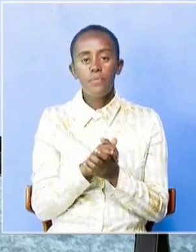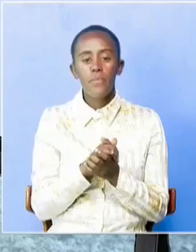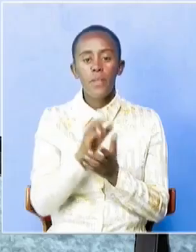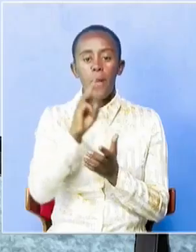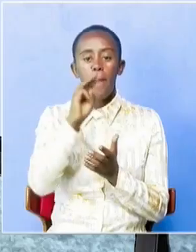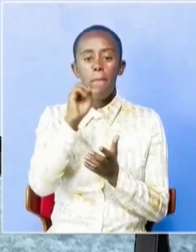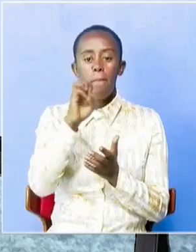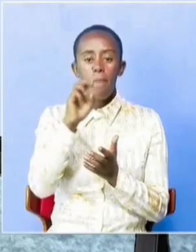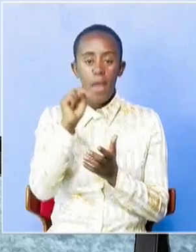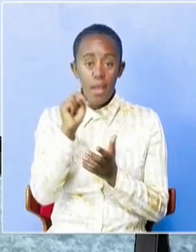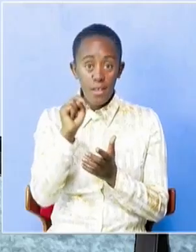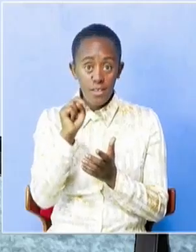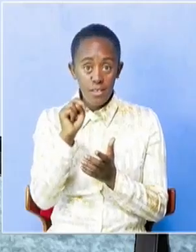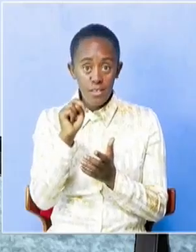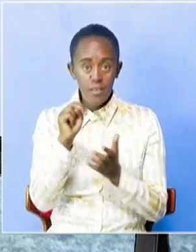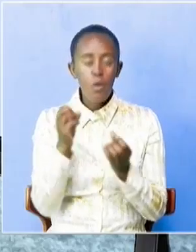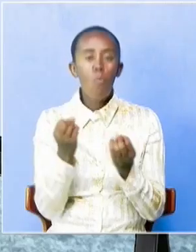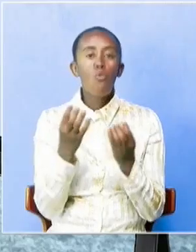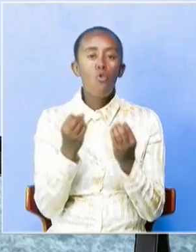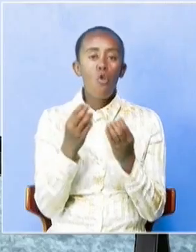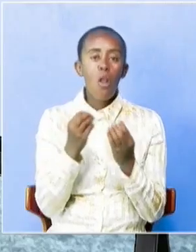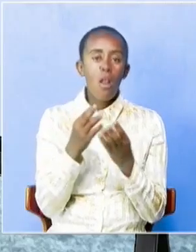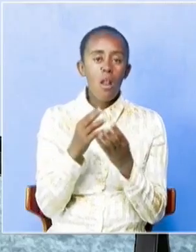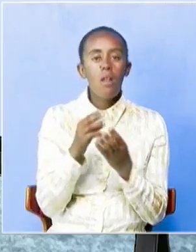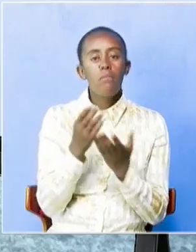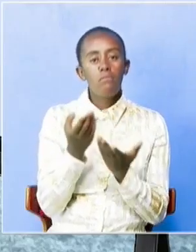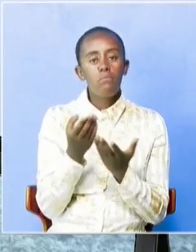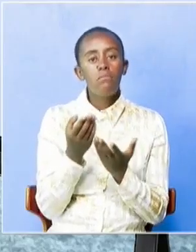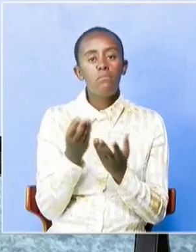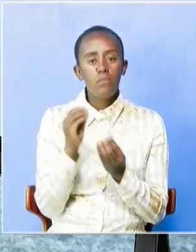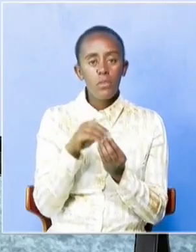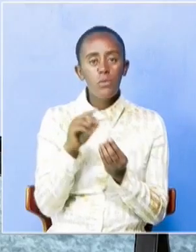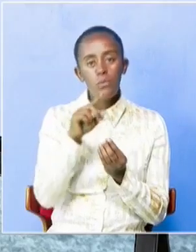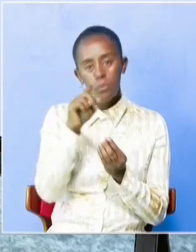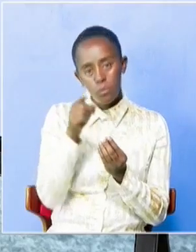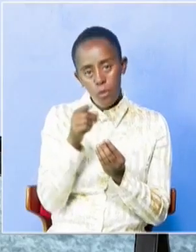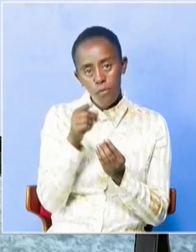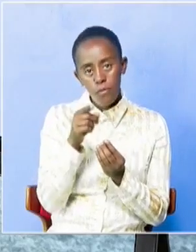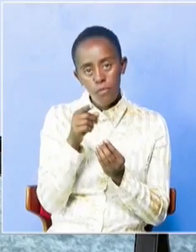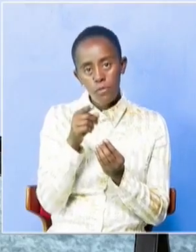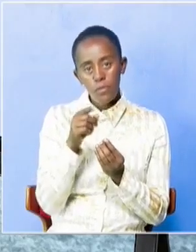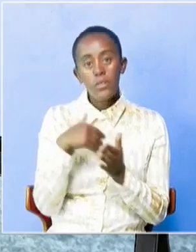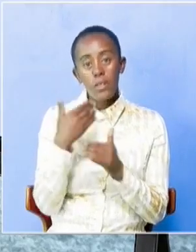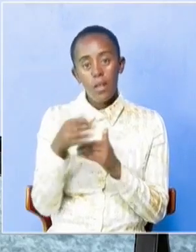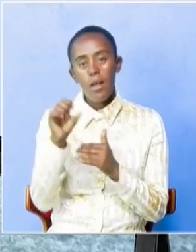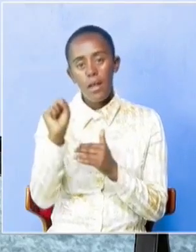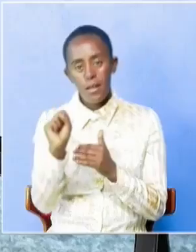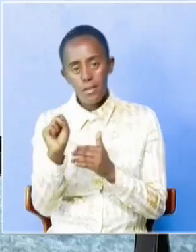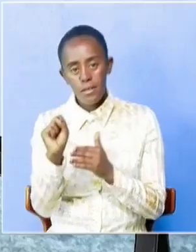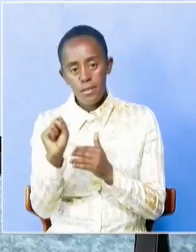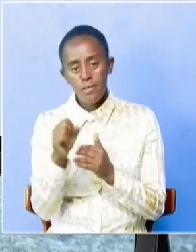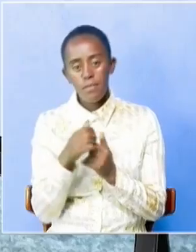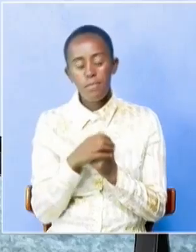men in its plural form, and then we add apostrophe, and then we use the